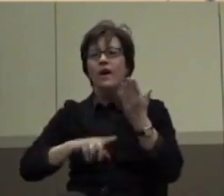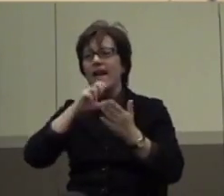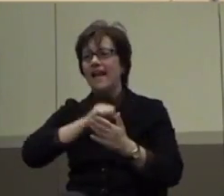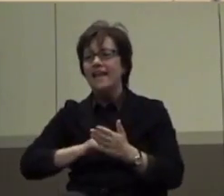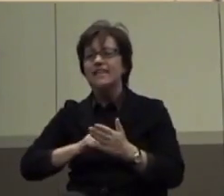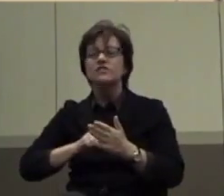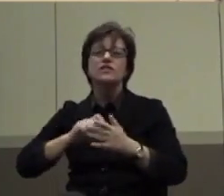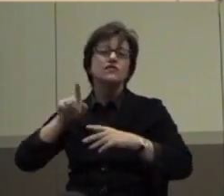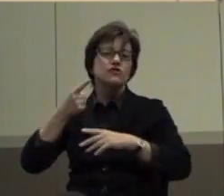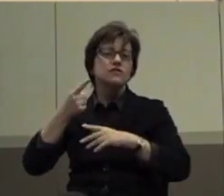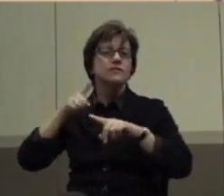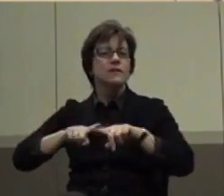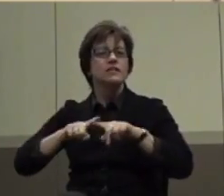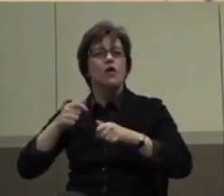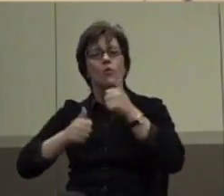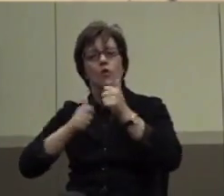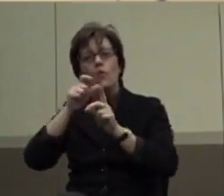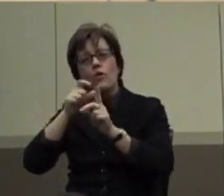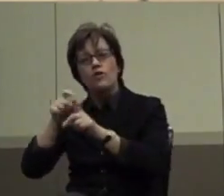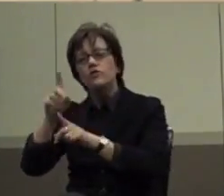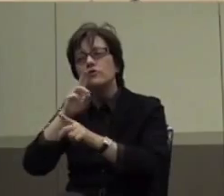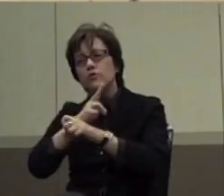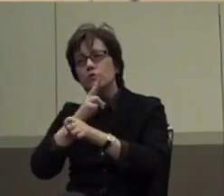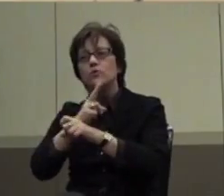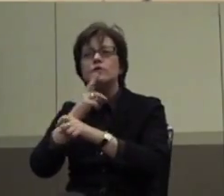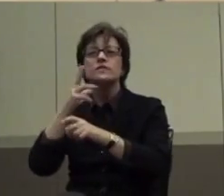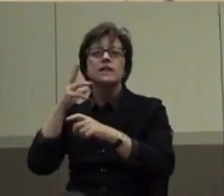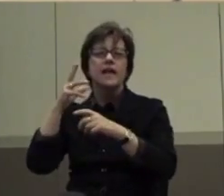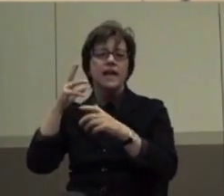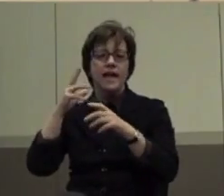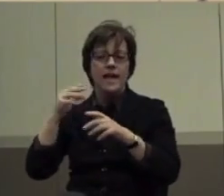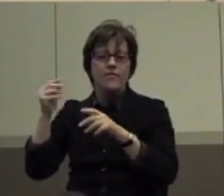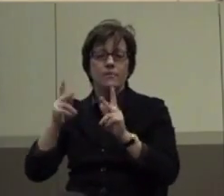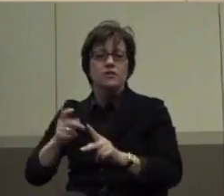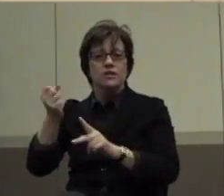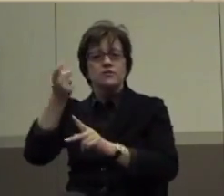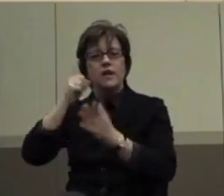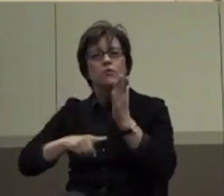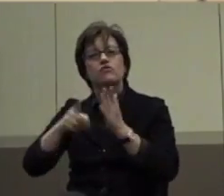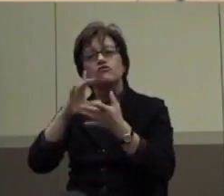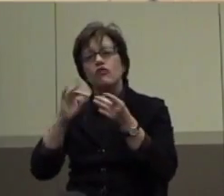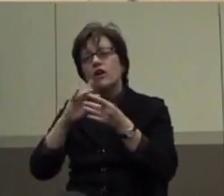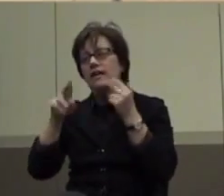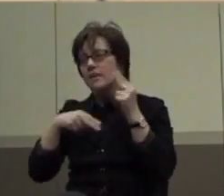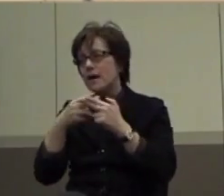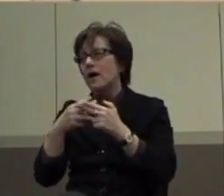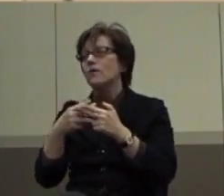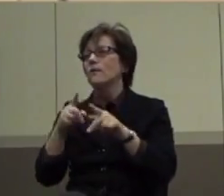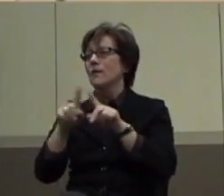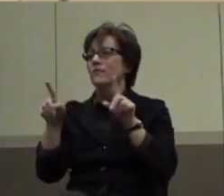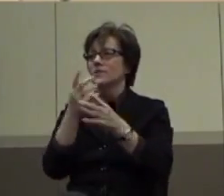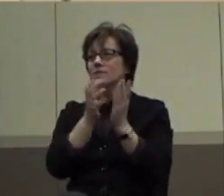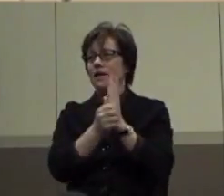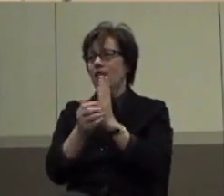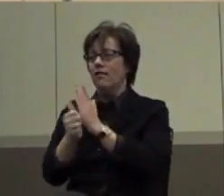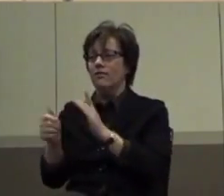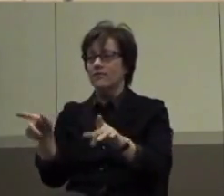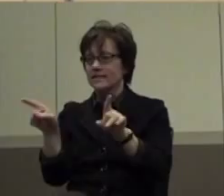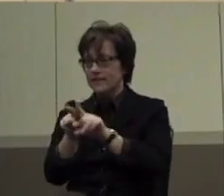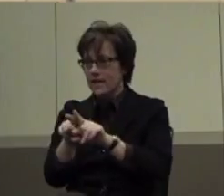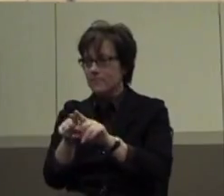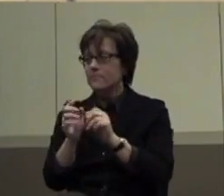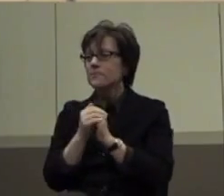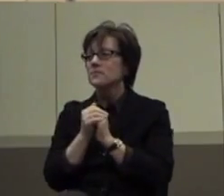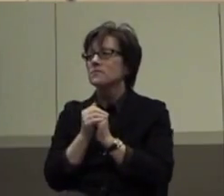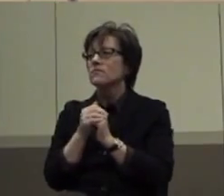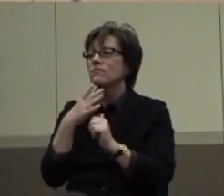in terms of making sure that the person understands what you're talking about. But it's the same skills. I want to walk you through the handouts and then we'll just open up for